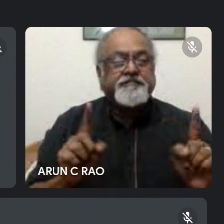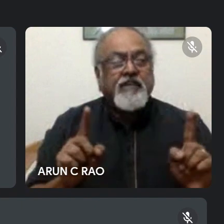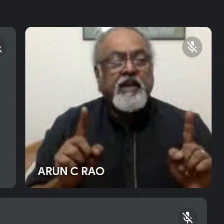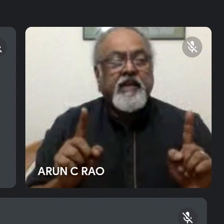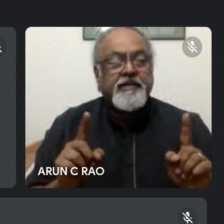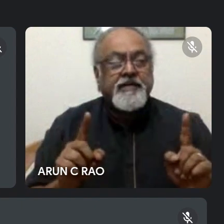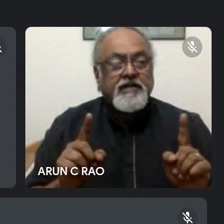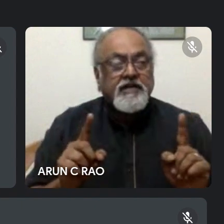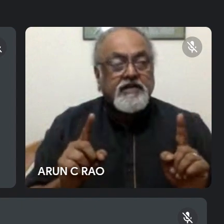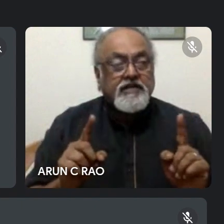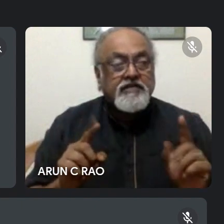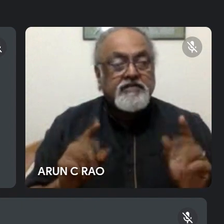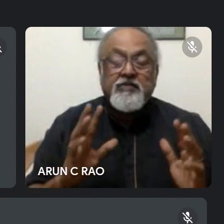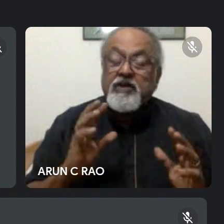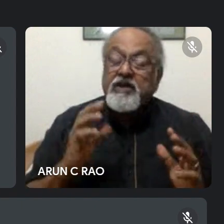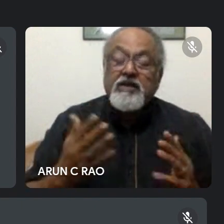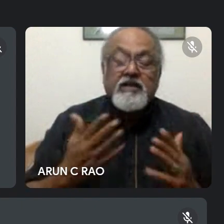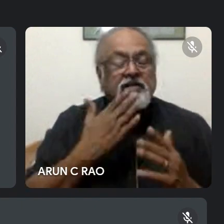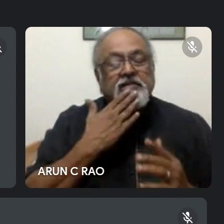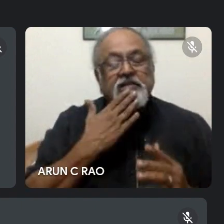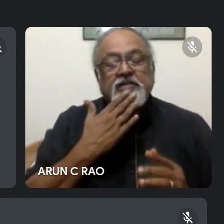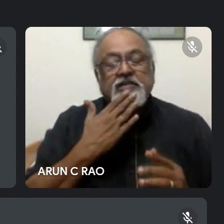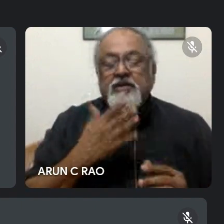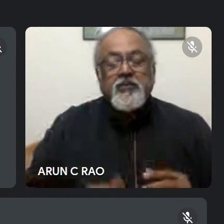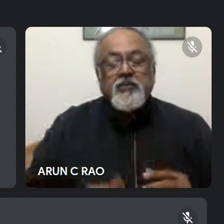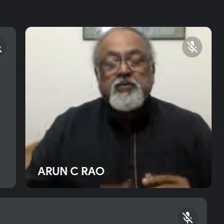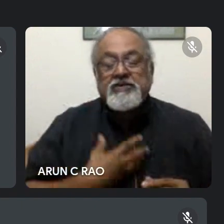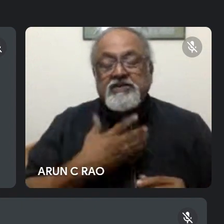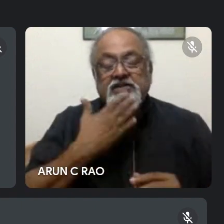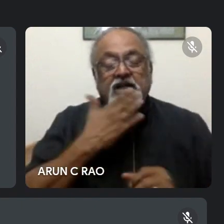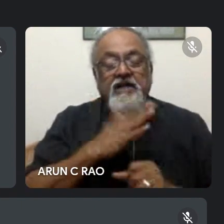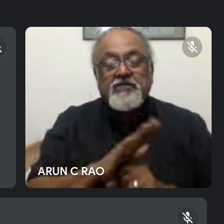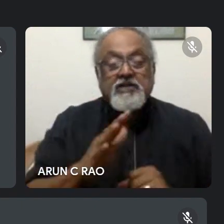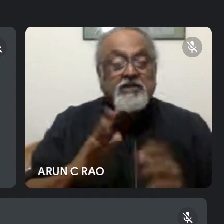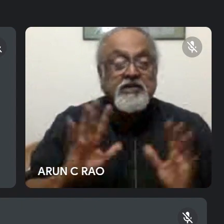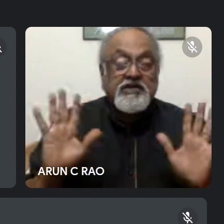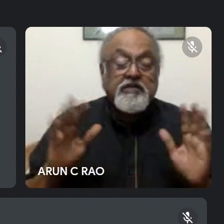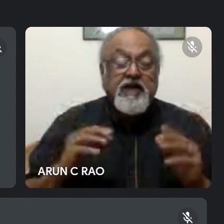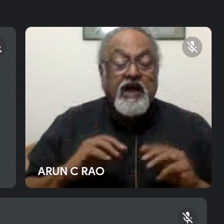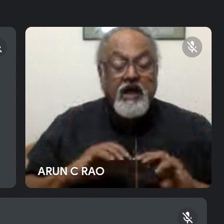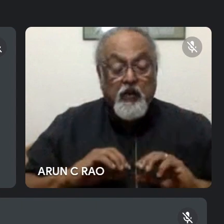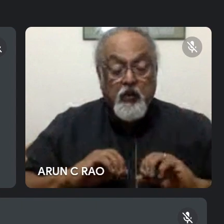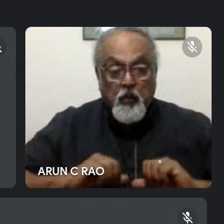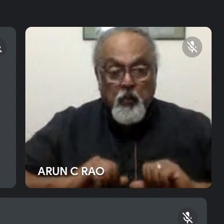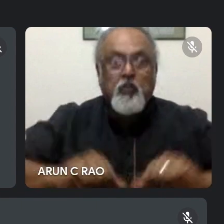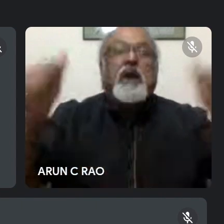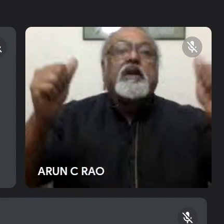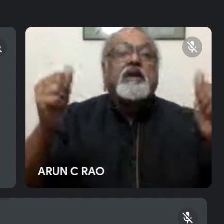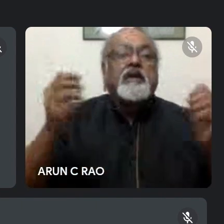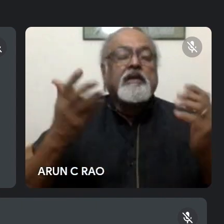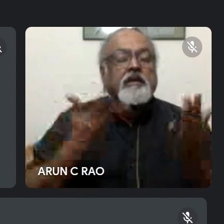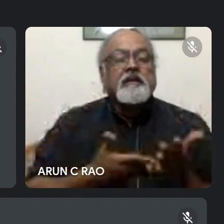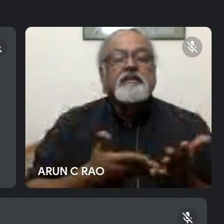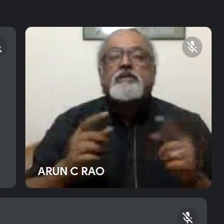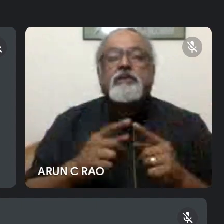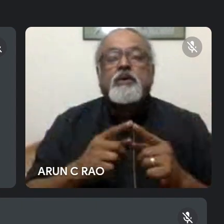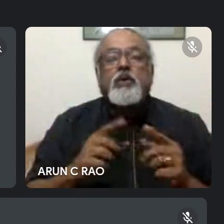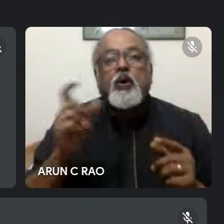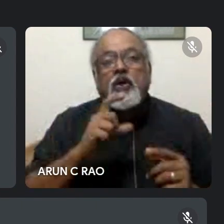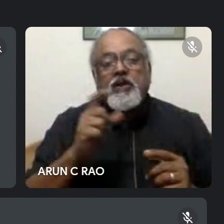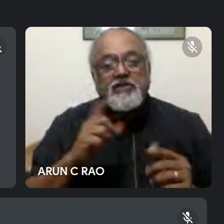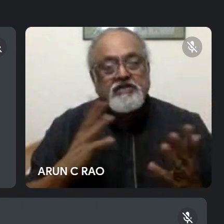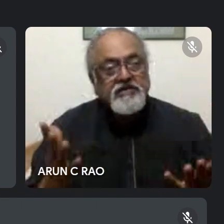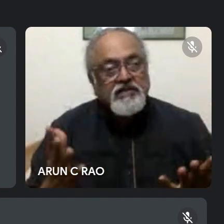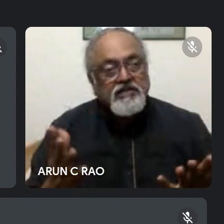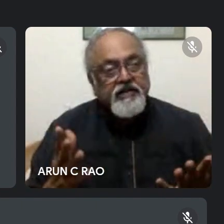that I really am grateful that I was able to pull through and be able to survive that. Um, Kinds of policies, of